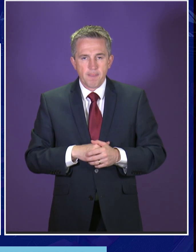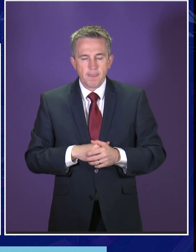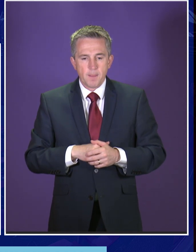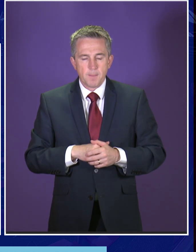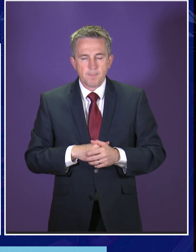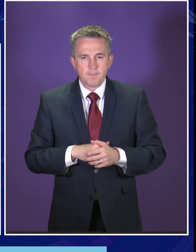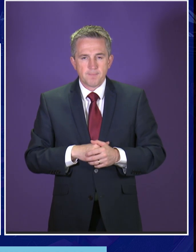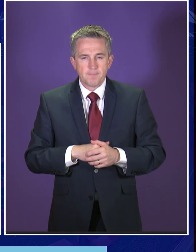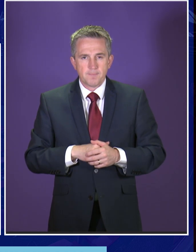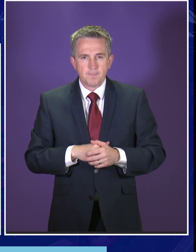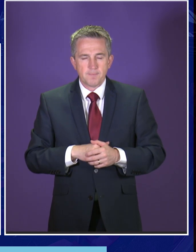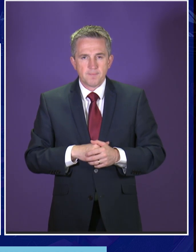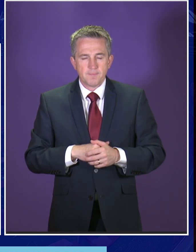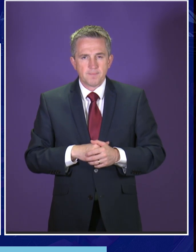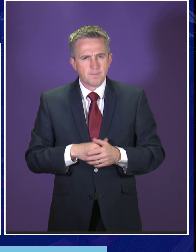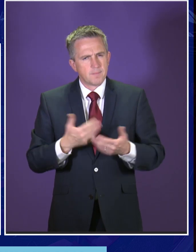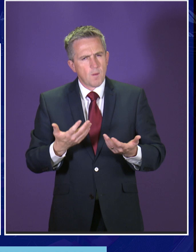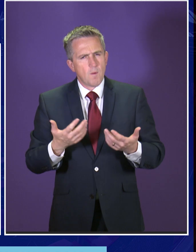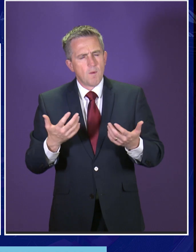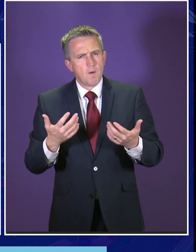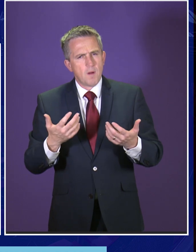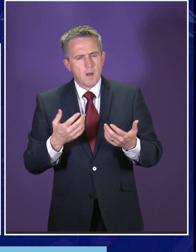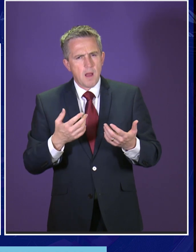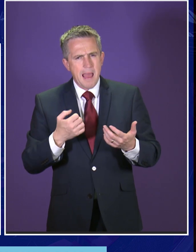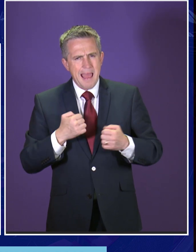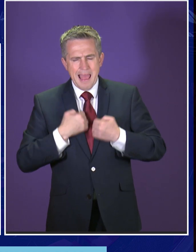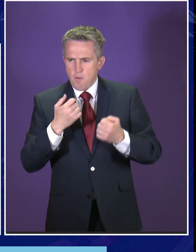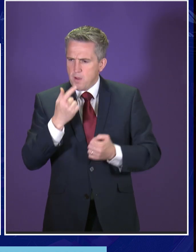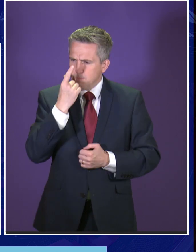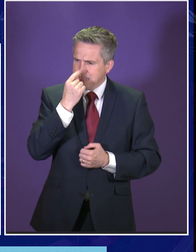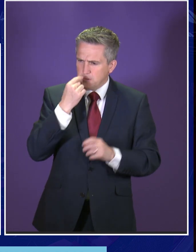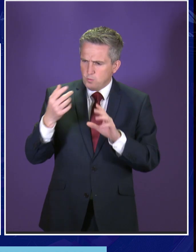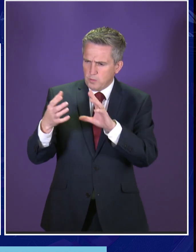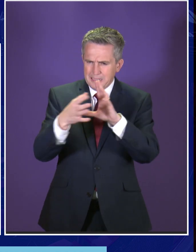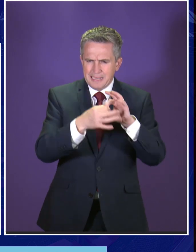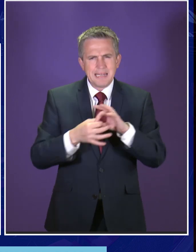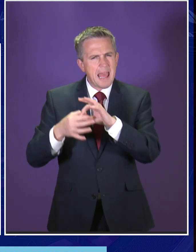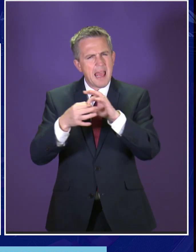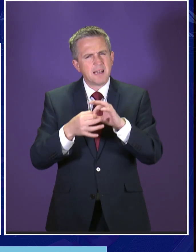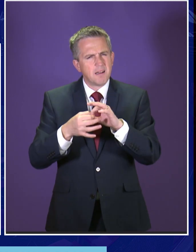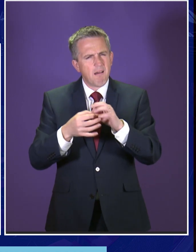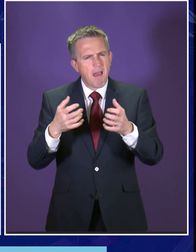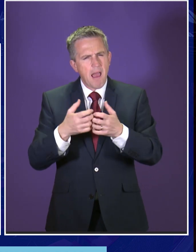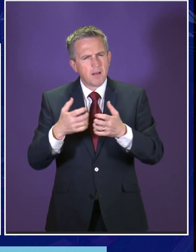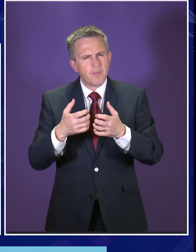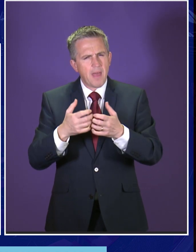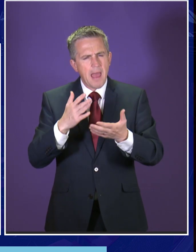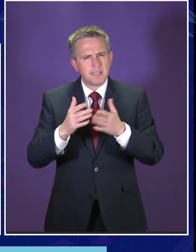modernity. So the question then is how to realize these potentials of connecting into meaningful